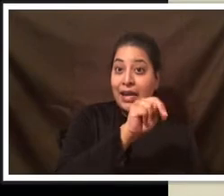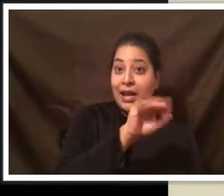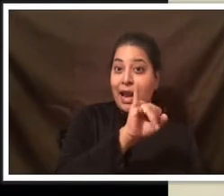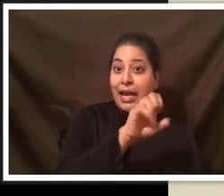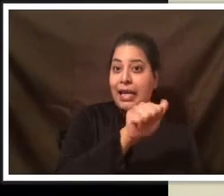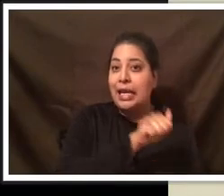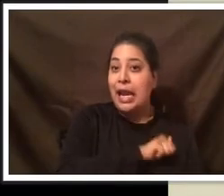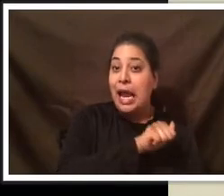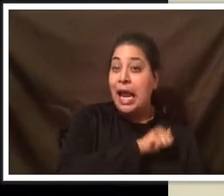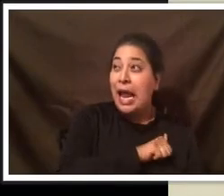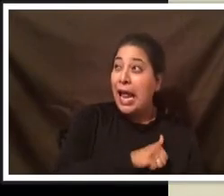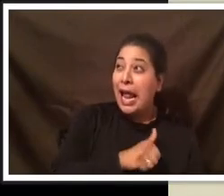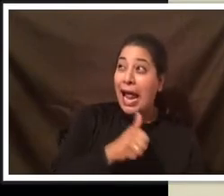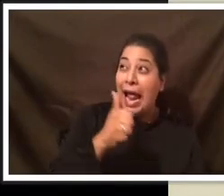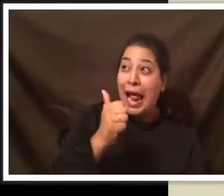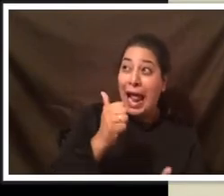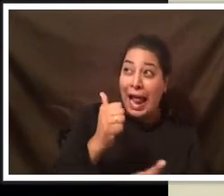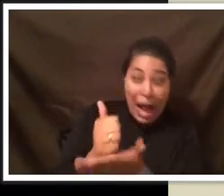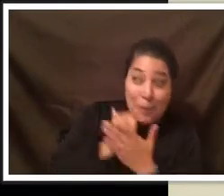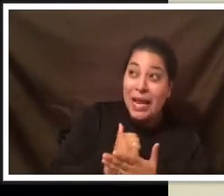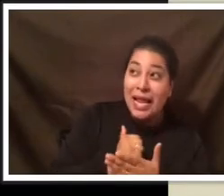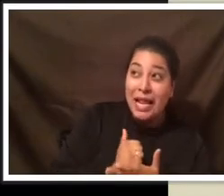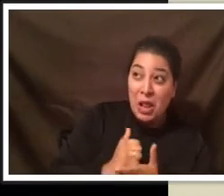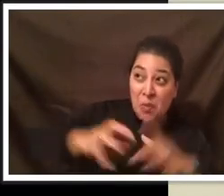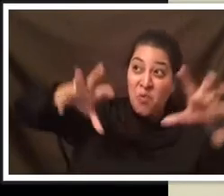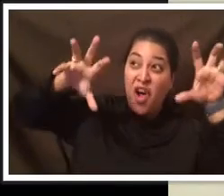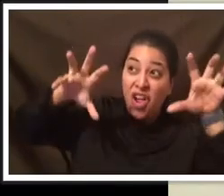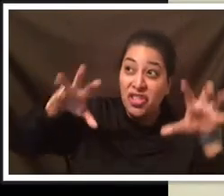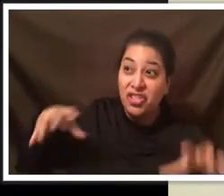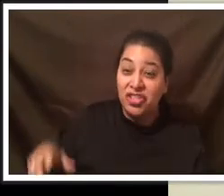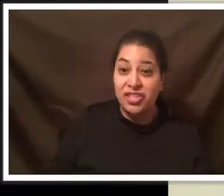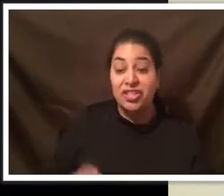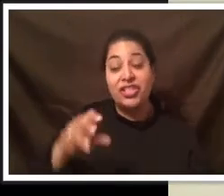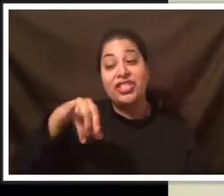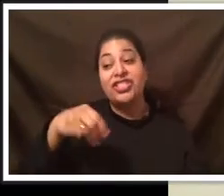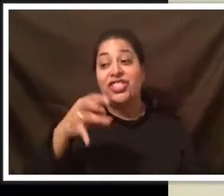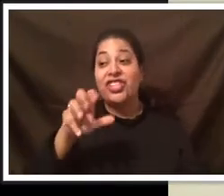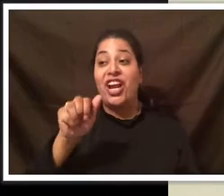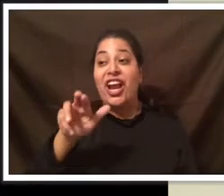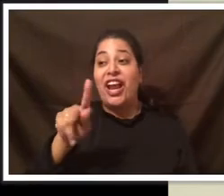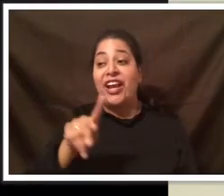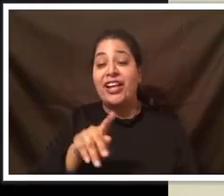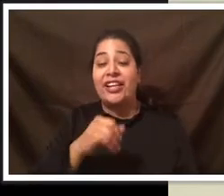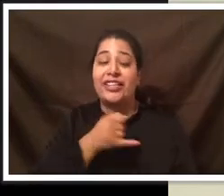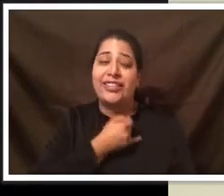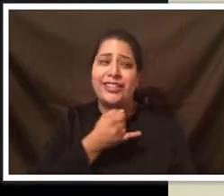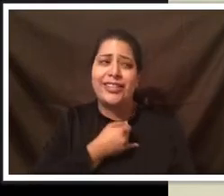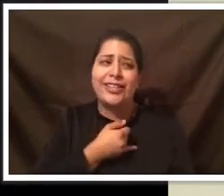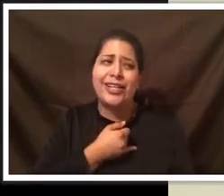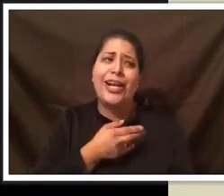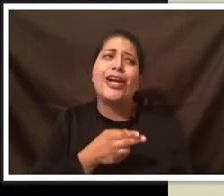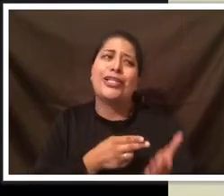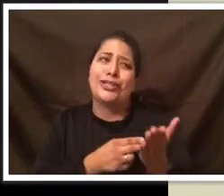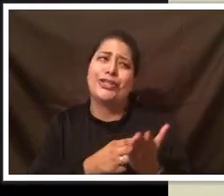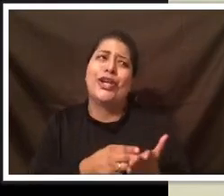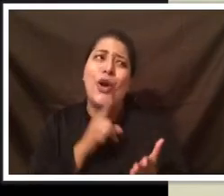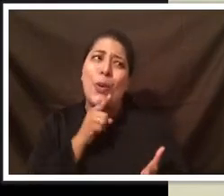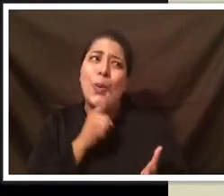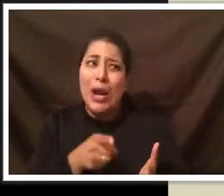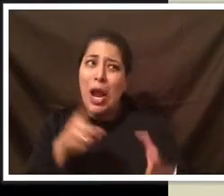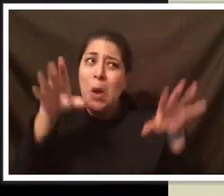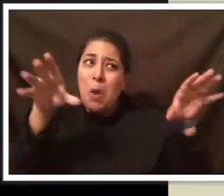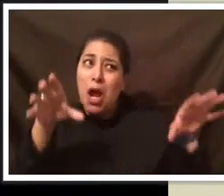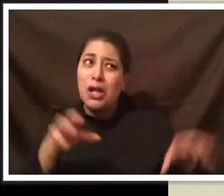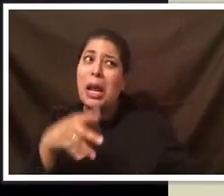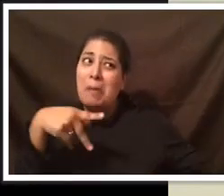said Jack. A real monster in Frog Creek, Pennsylvania. Run, Jack, said